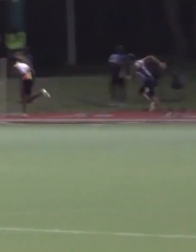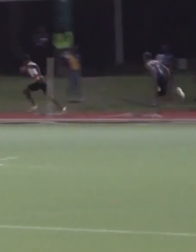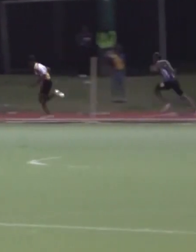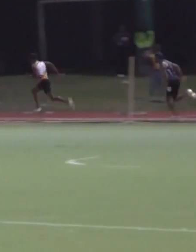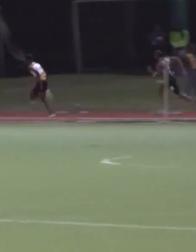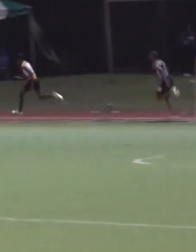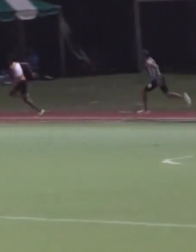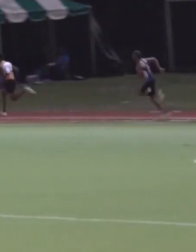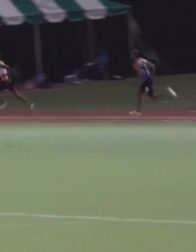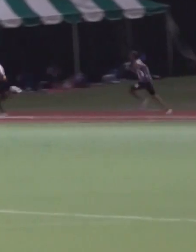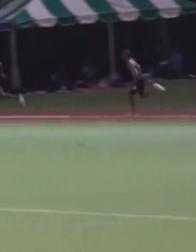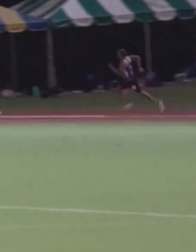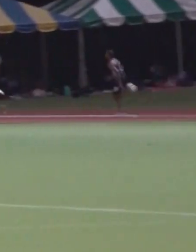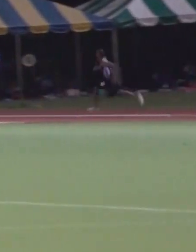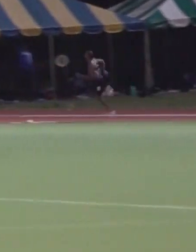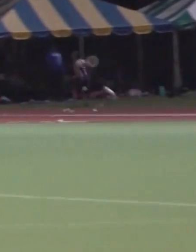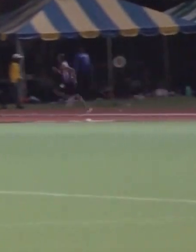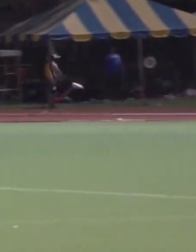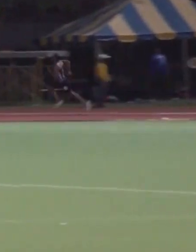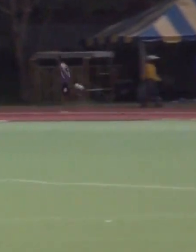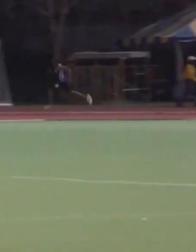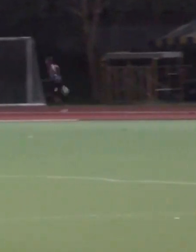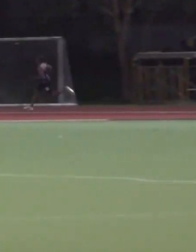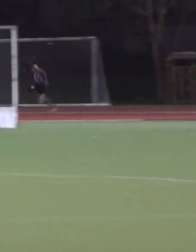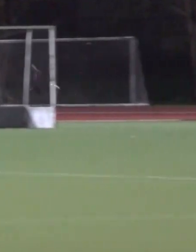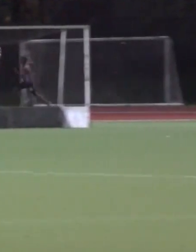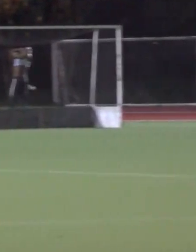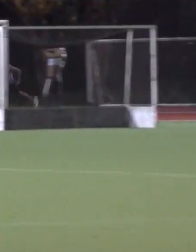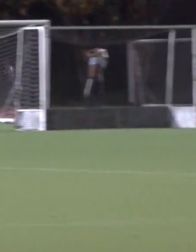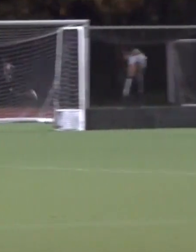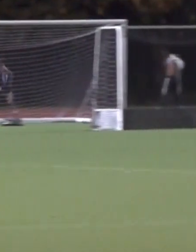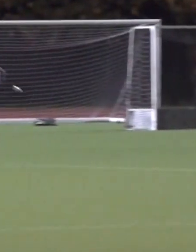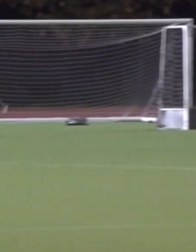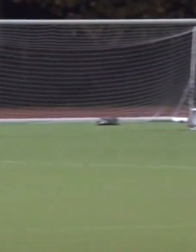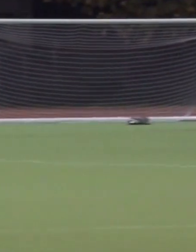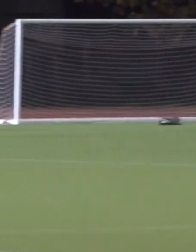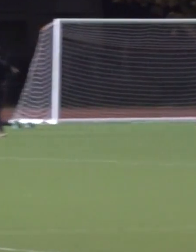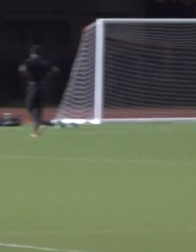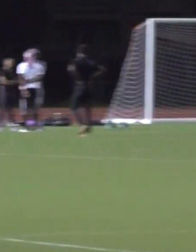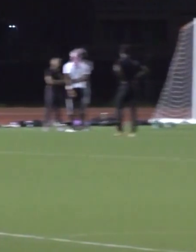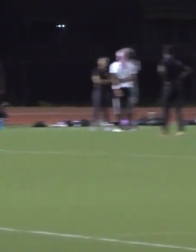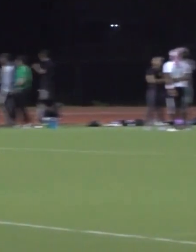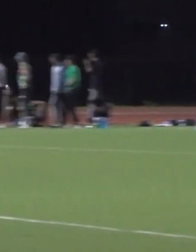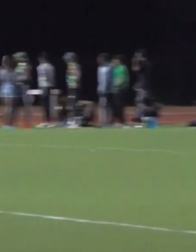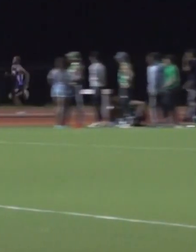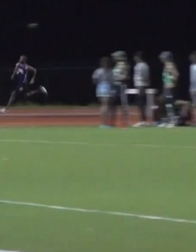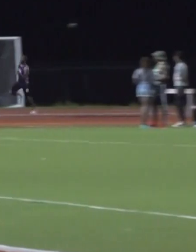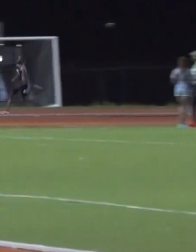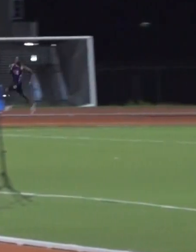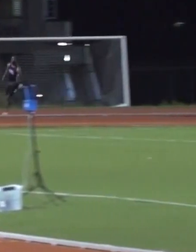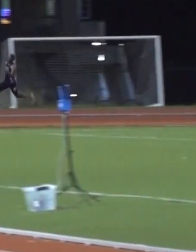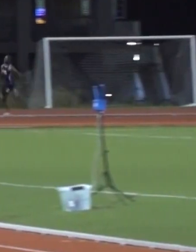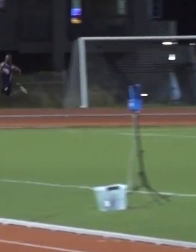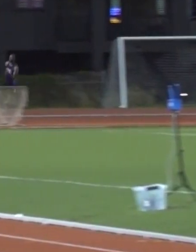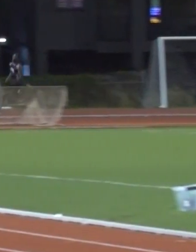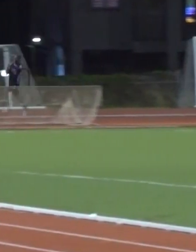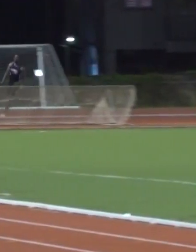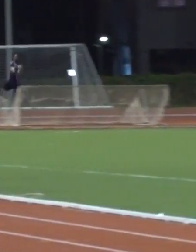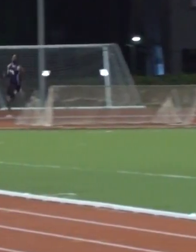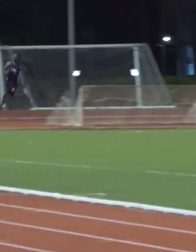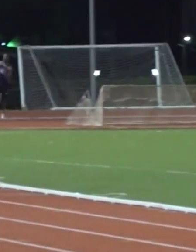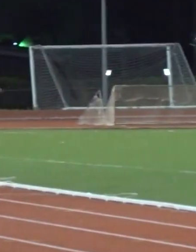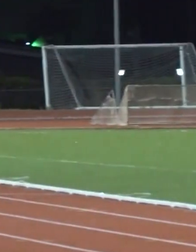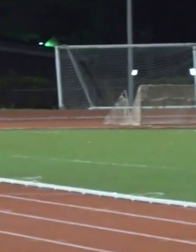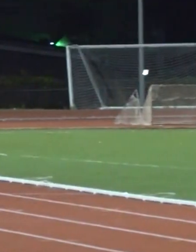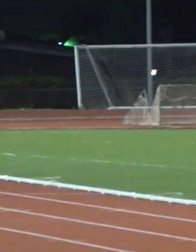down the curtain on the Olympians Classic with all the running made in the latter stage of the race. He's the tallest of them and fastest of them all.